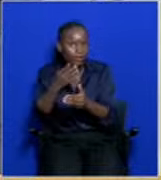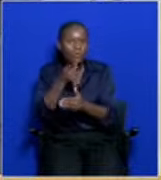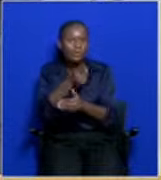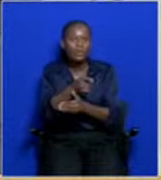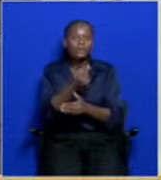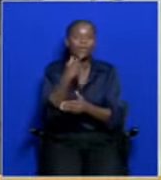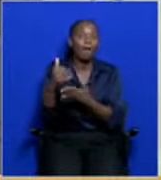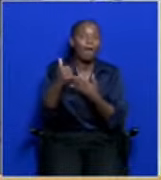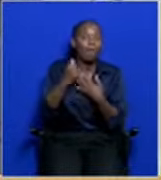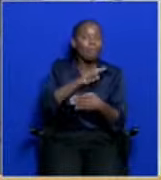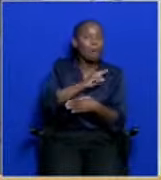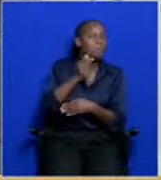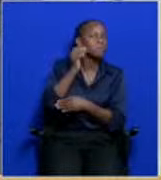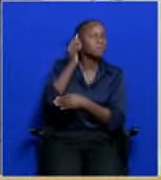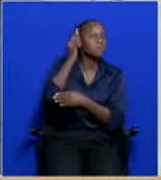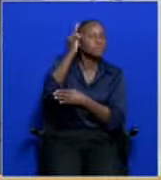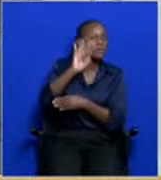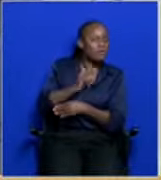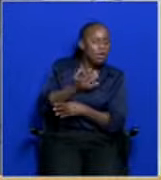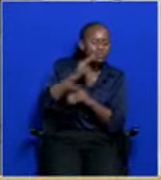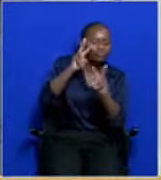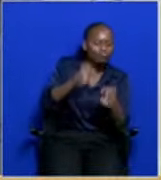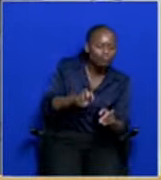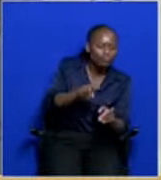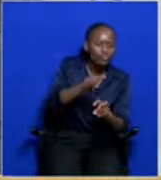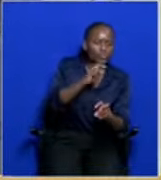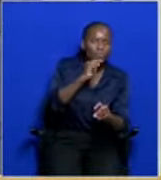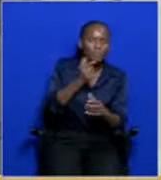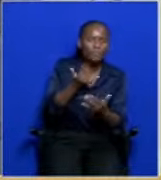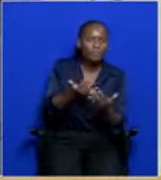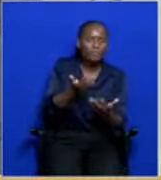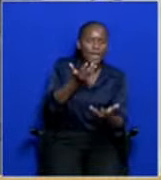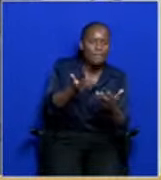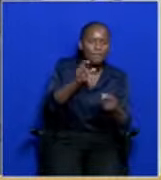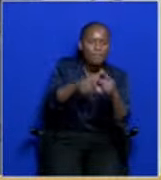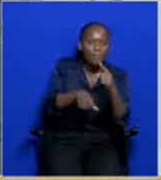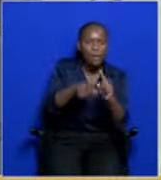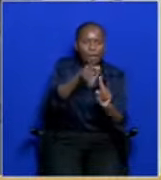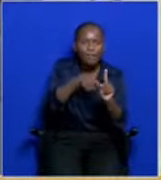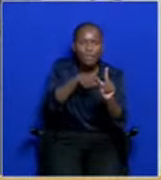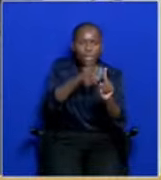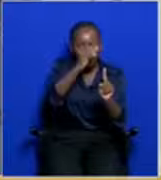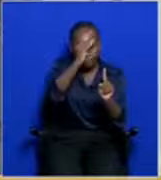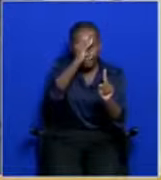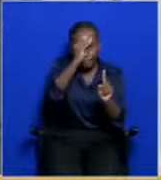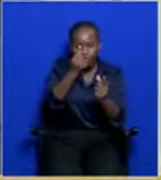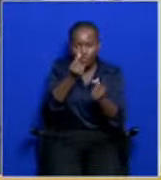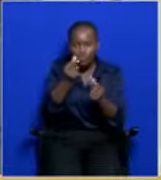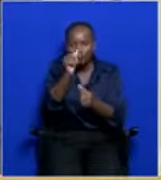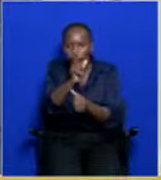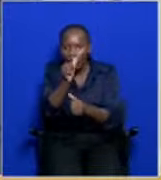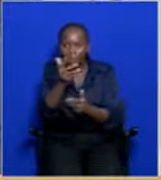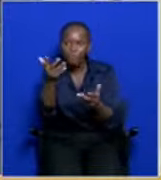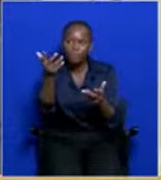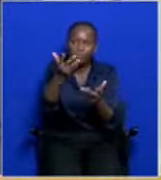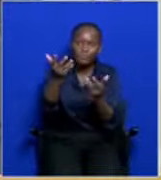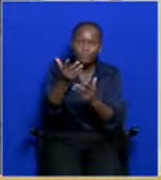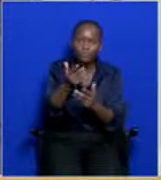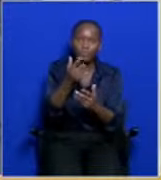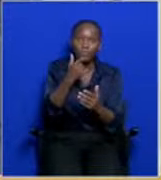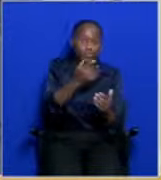day. So this one of EMPD, you will get that statement on